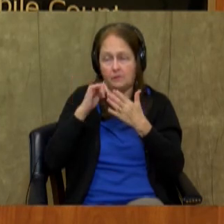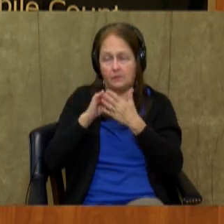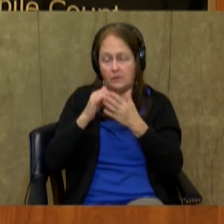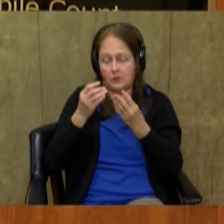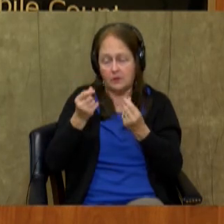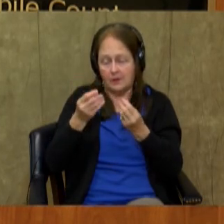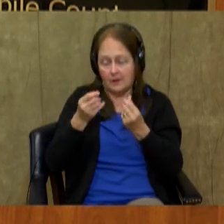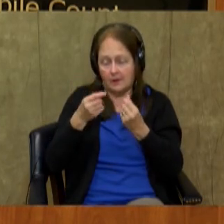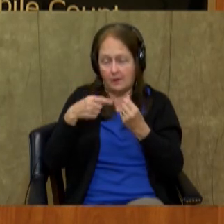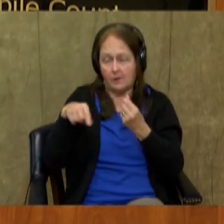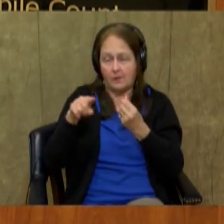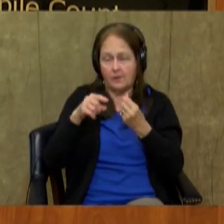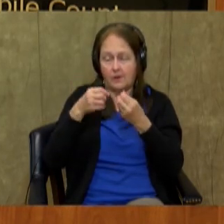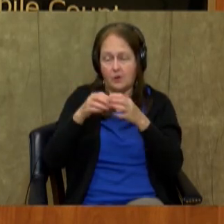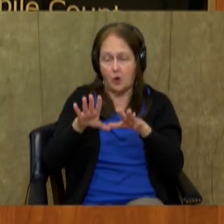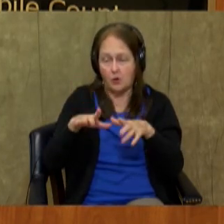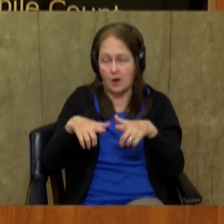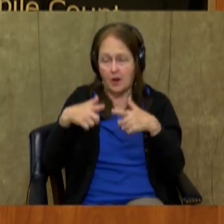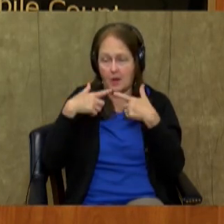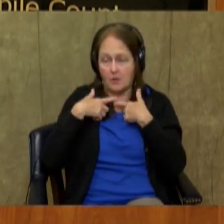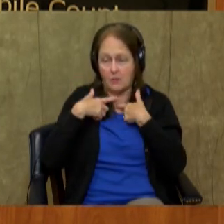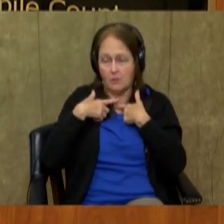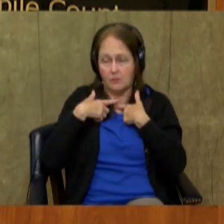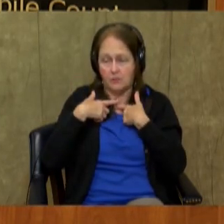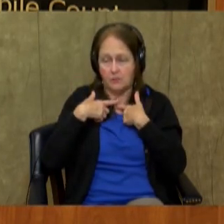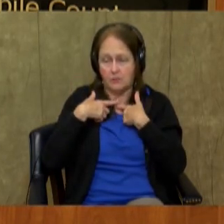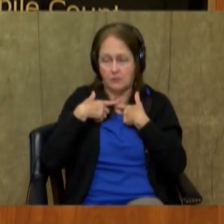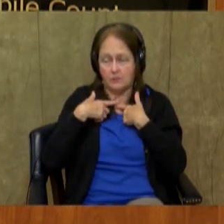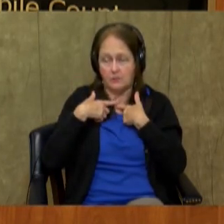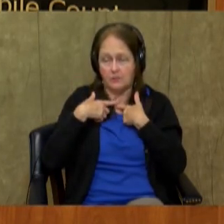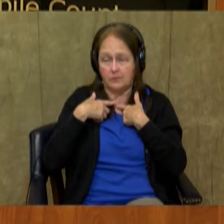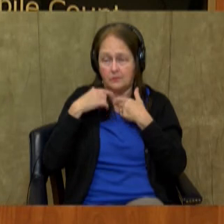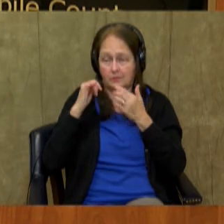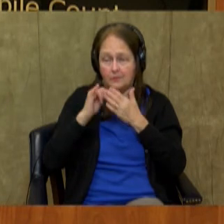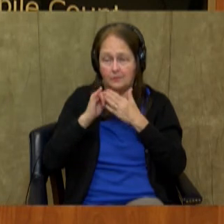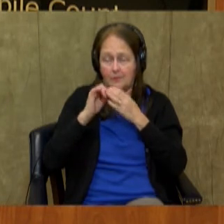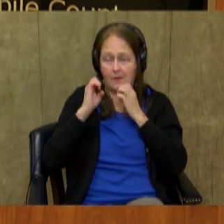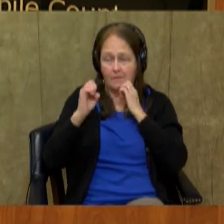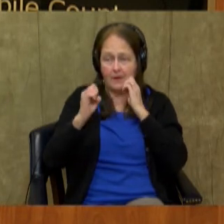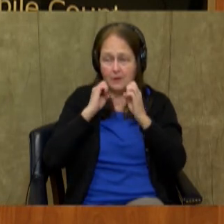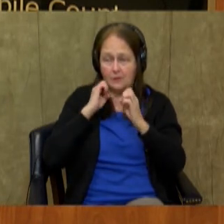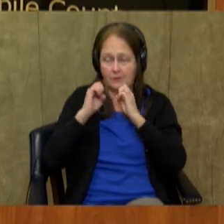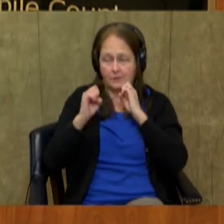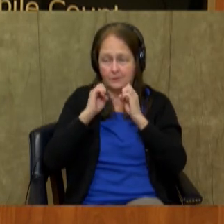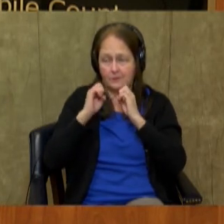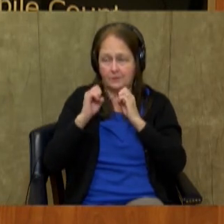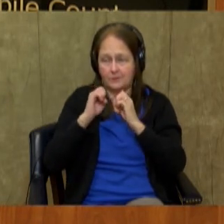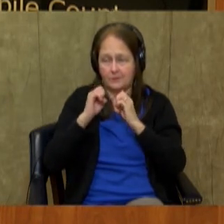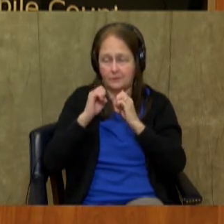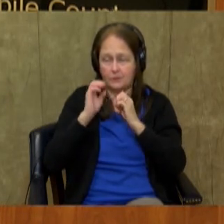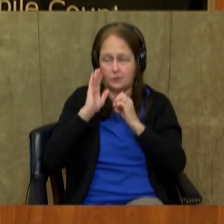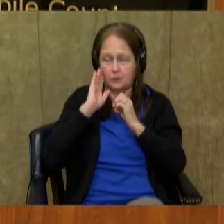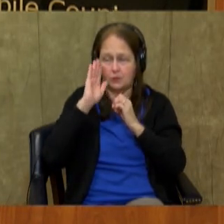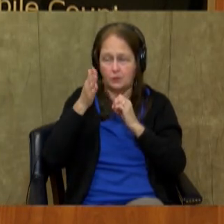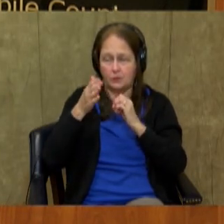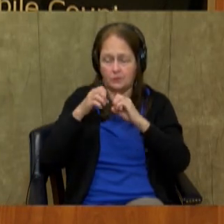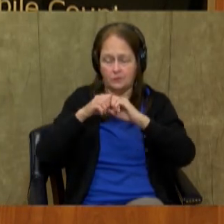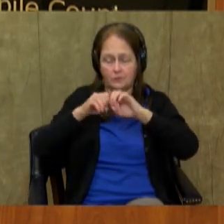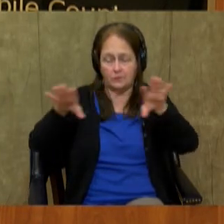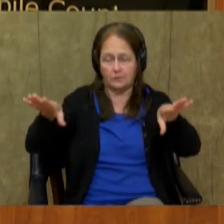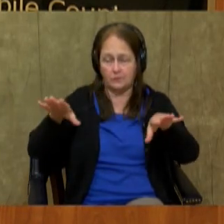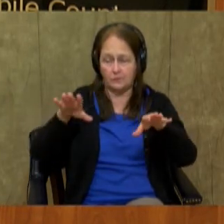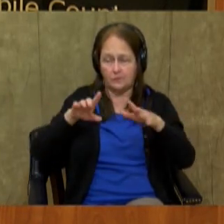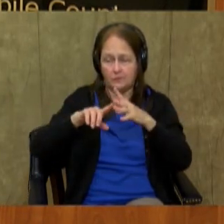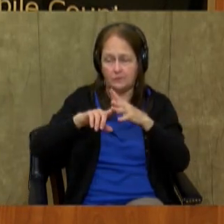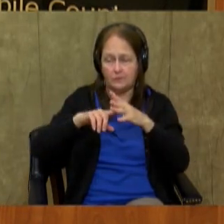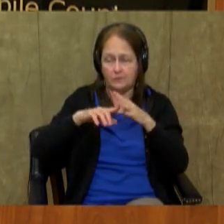and crops, lead to loss of life, lead to mass evacuations. We also, in this region, are seeing